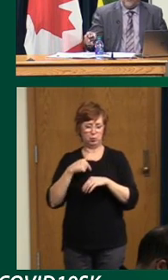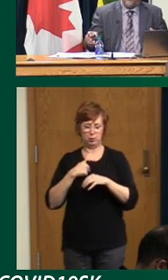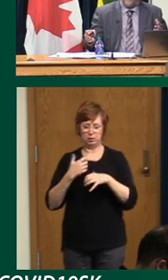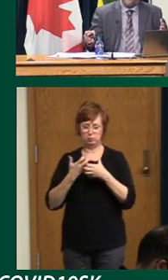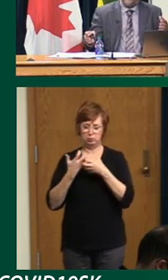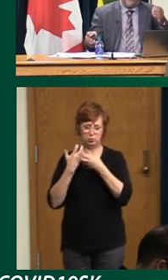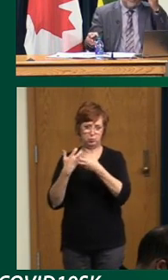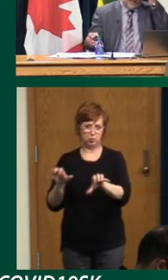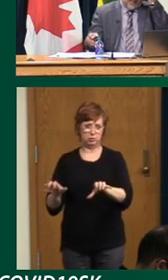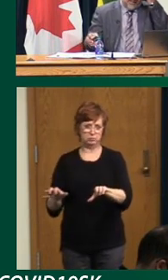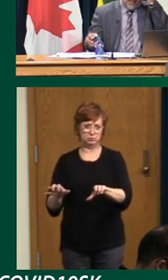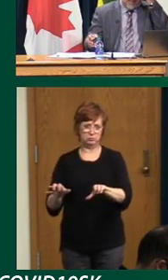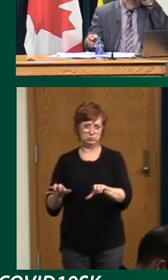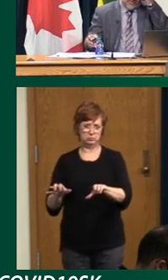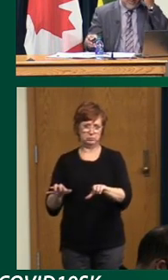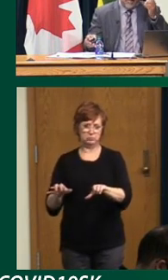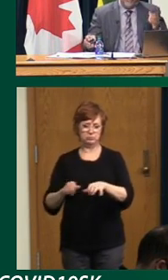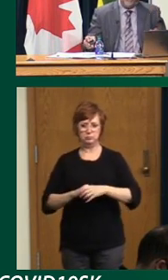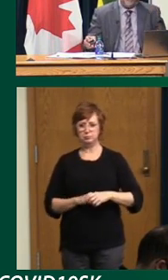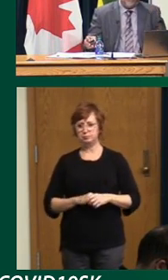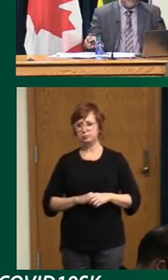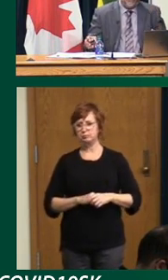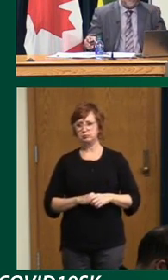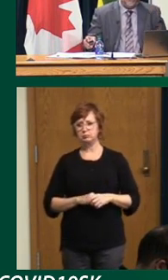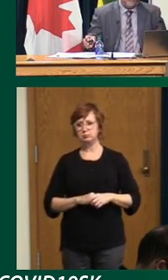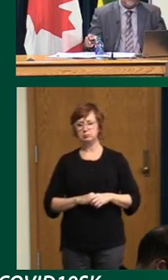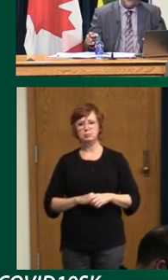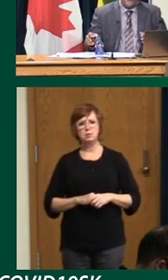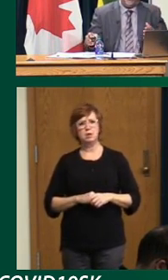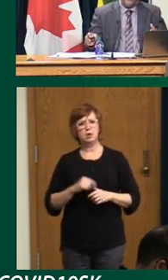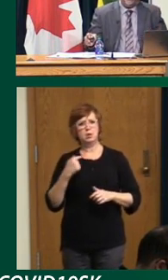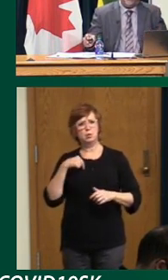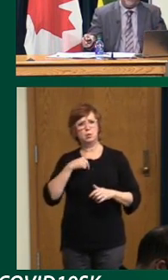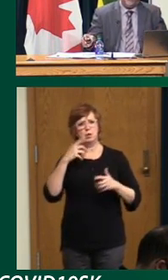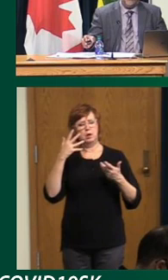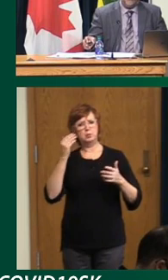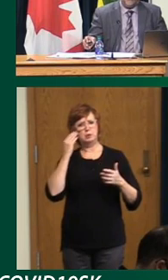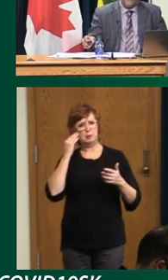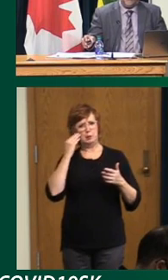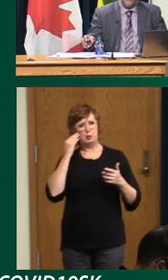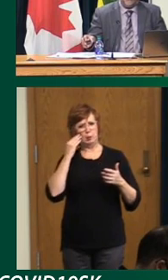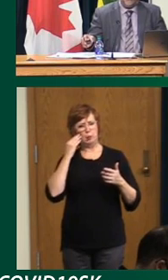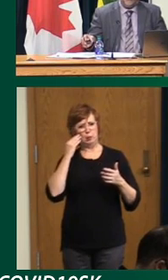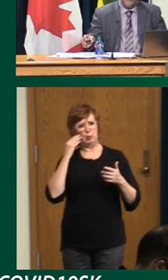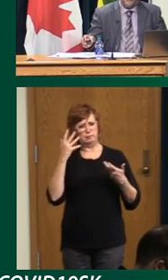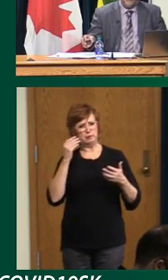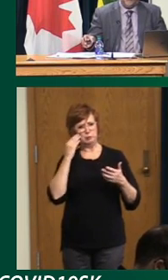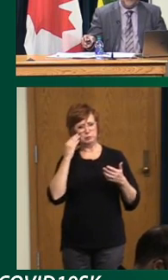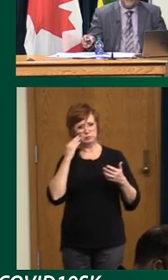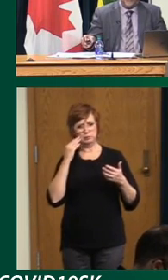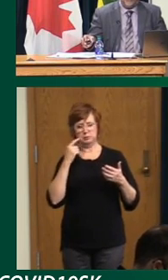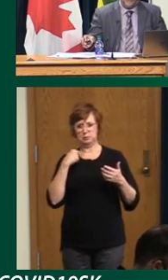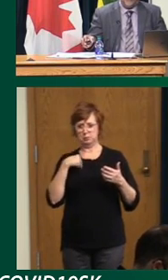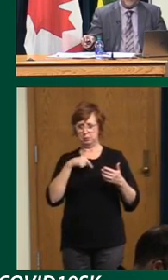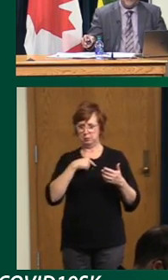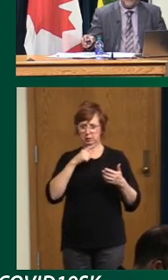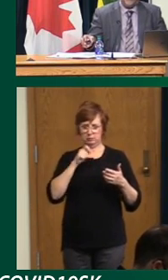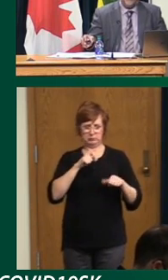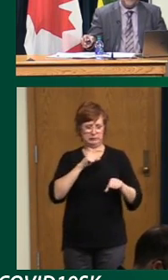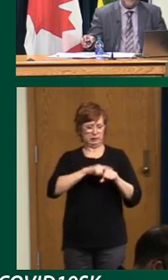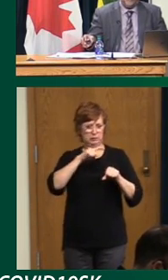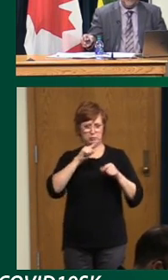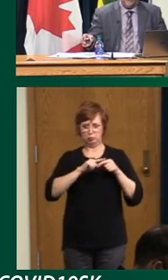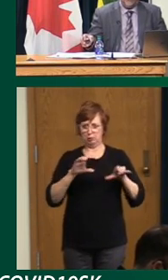which all of us know in terms of from the EPI as well, but the modeling just confirms that we really need to take